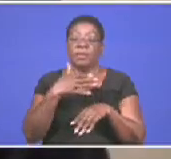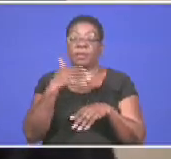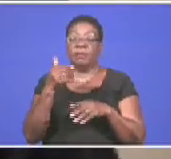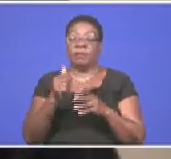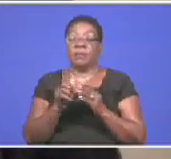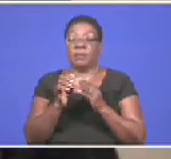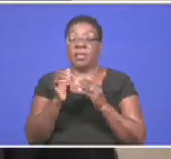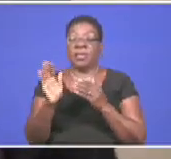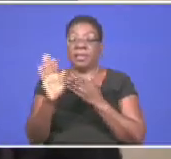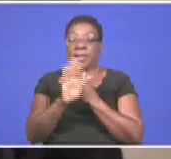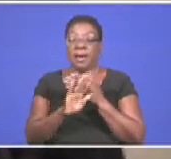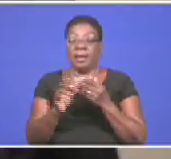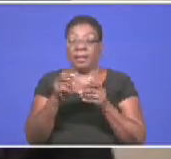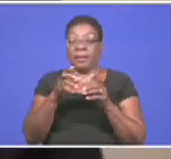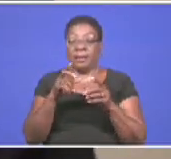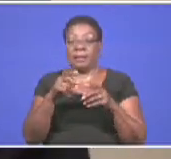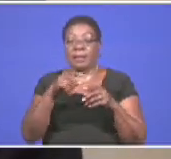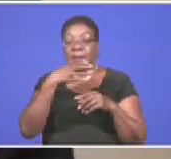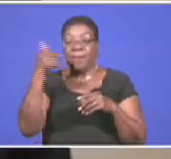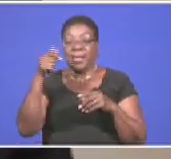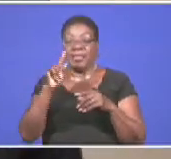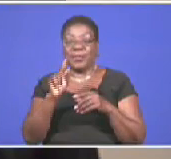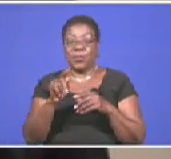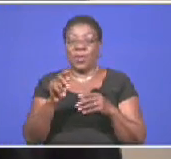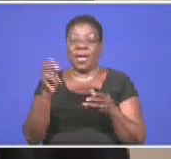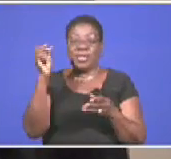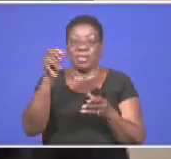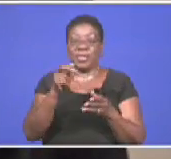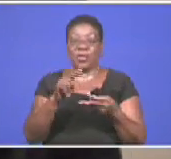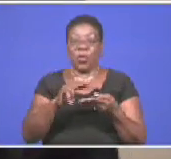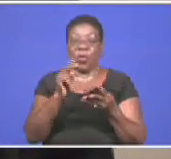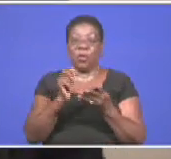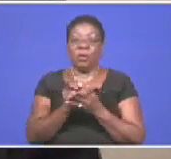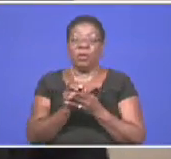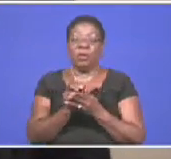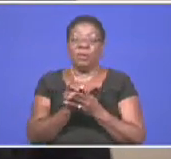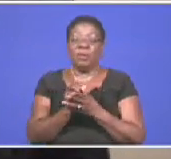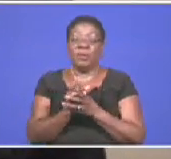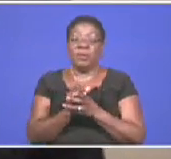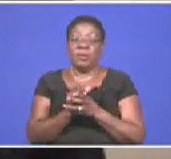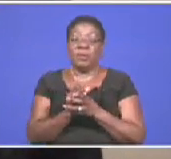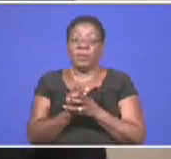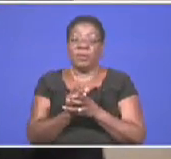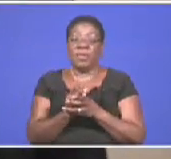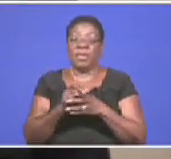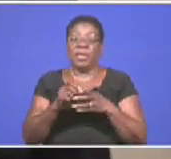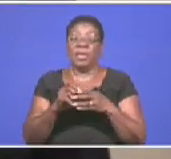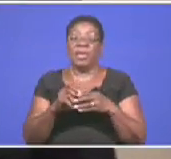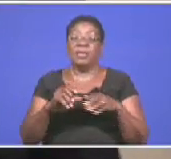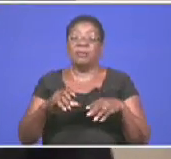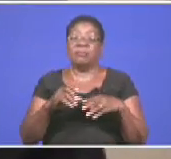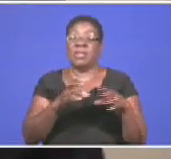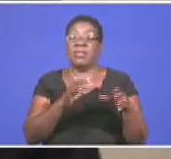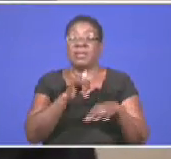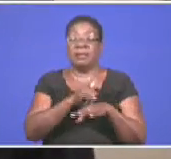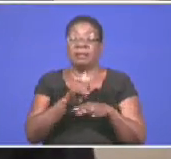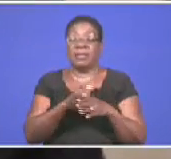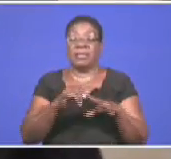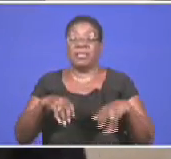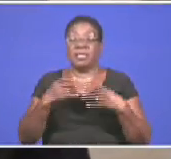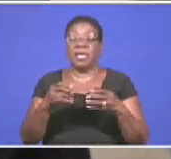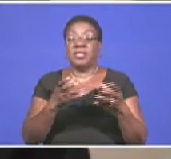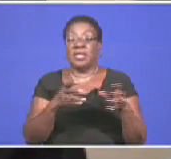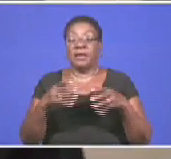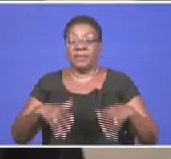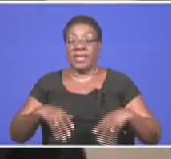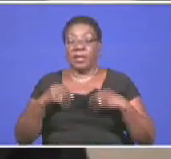and score with the best 2 guards in the league, I know that's a challenge I'd like to take on, and that